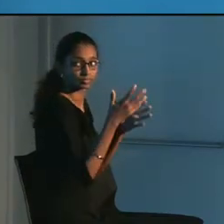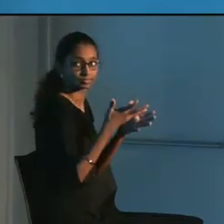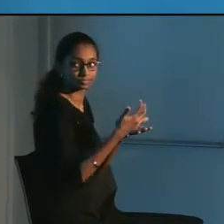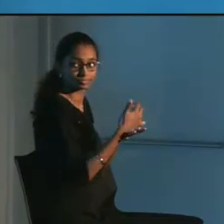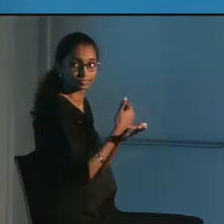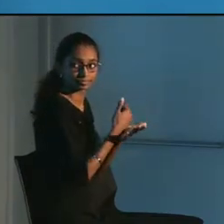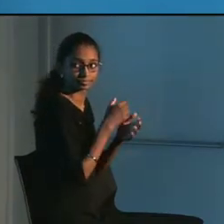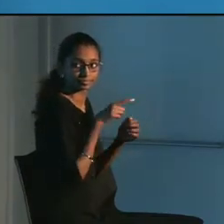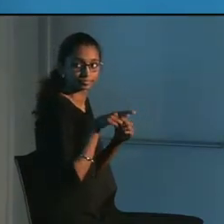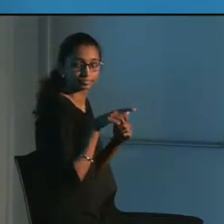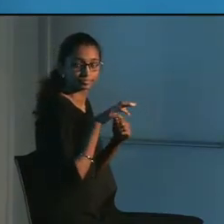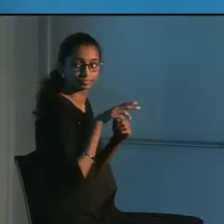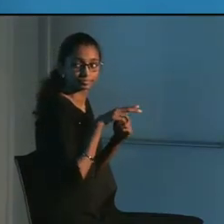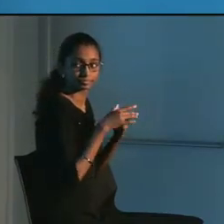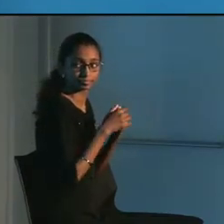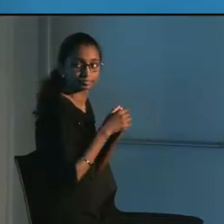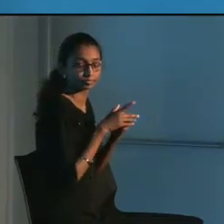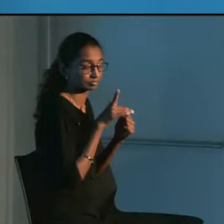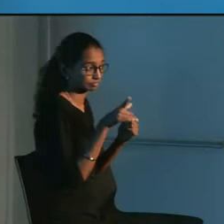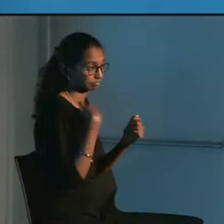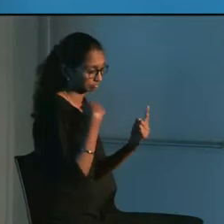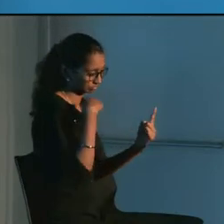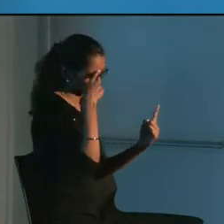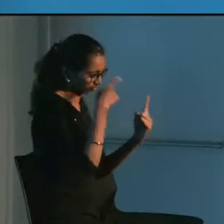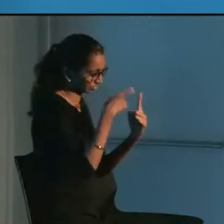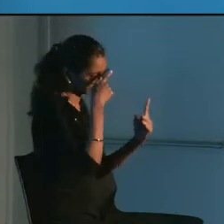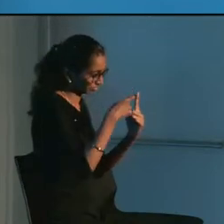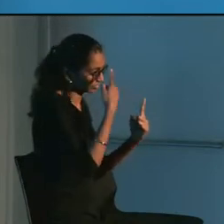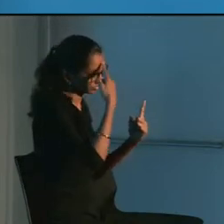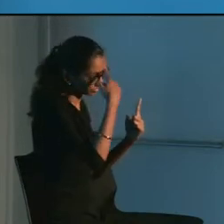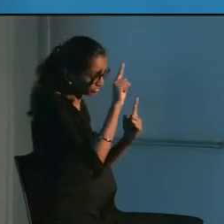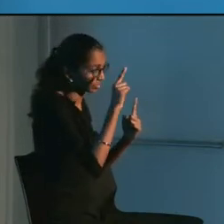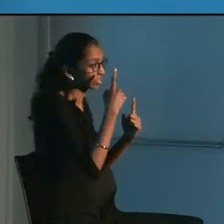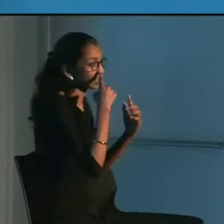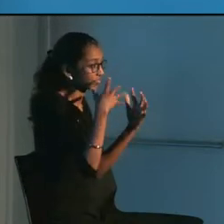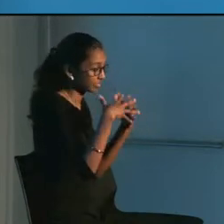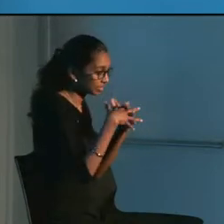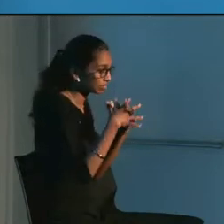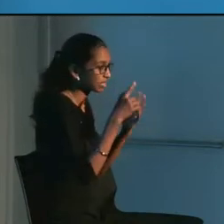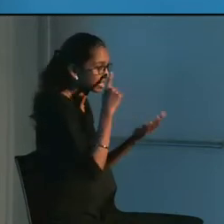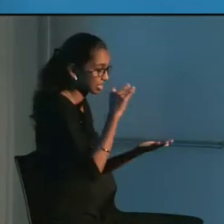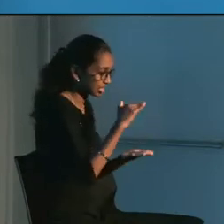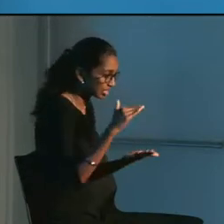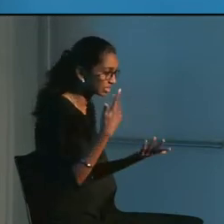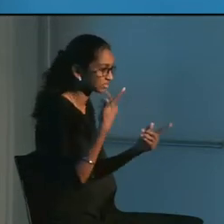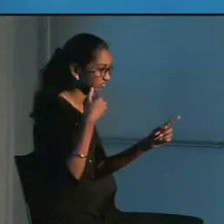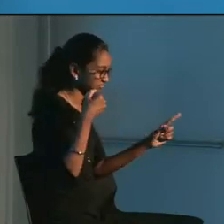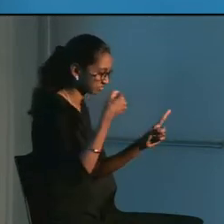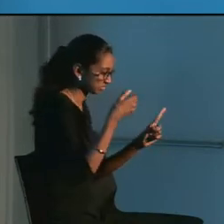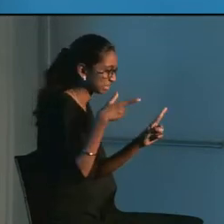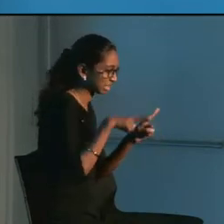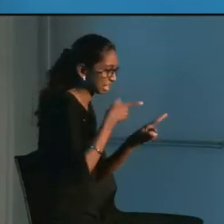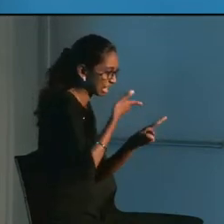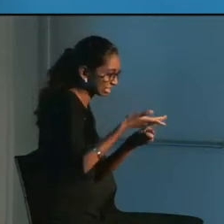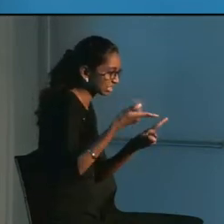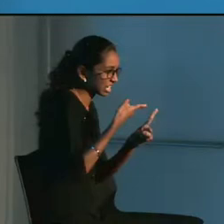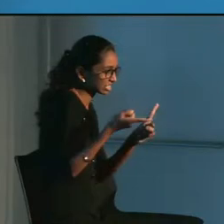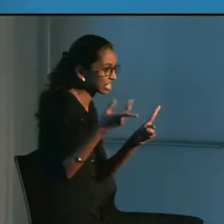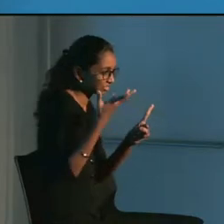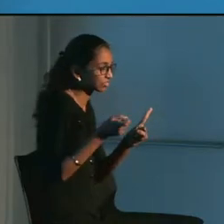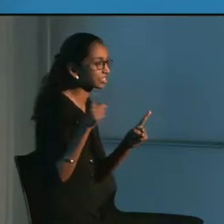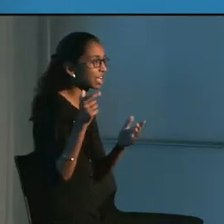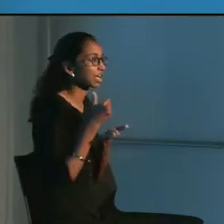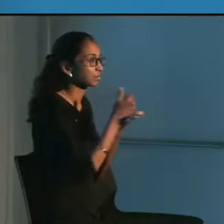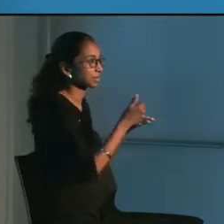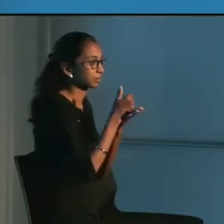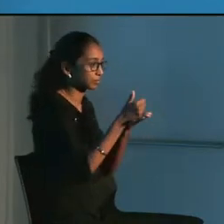Justine is committed to ending violence against women, girls, and all persons. Initiated in response